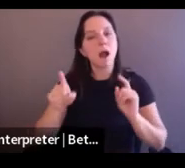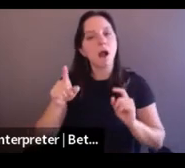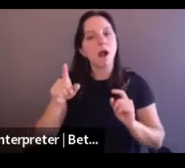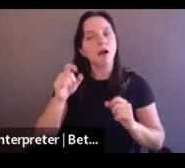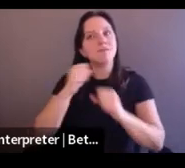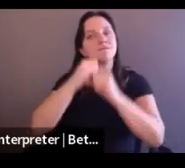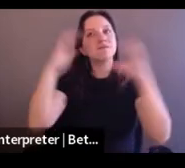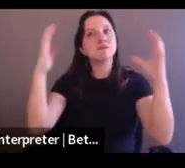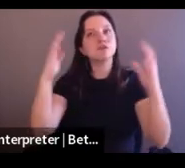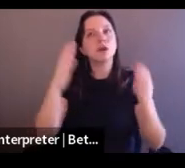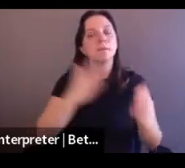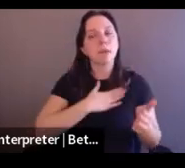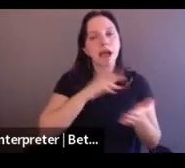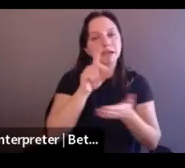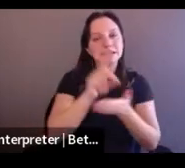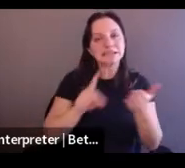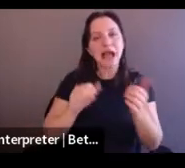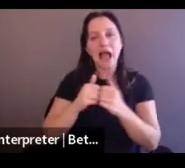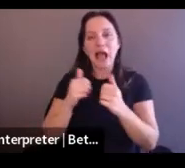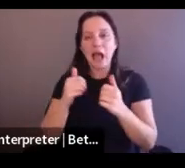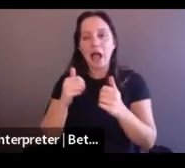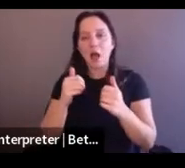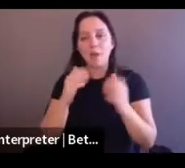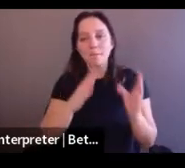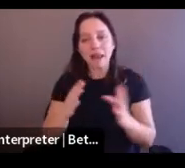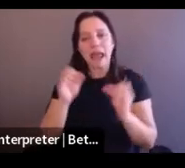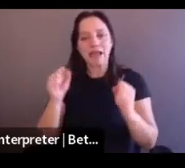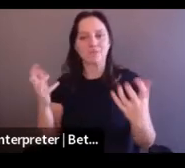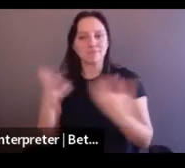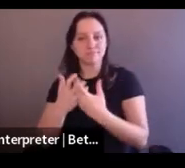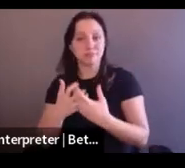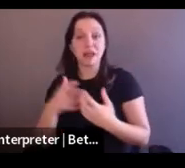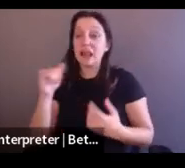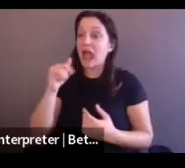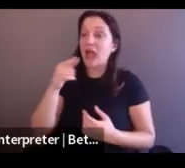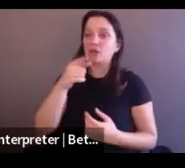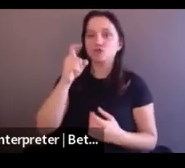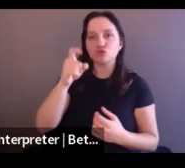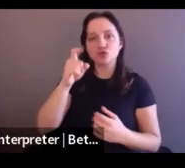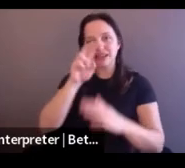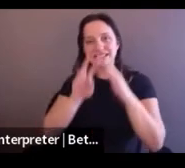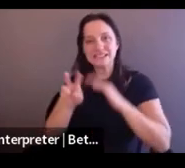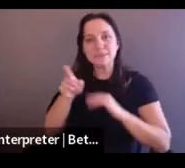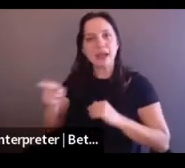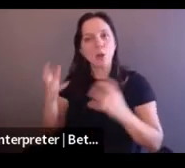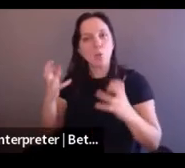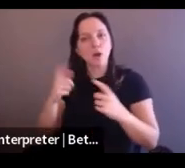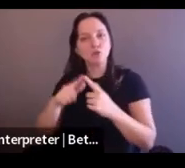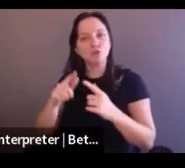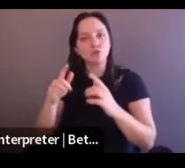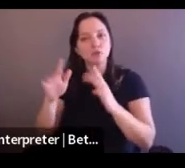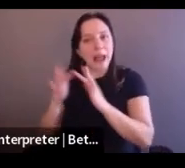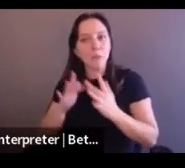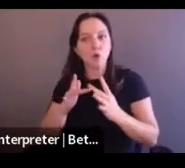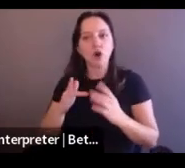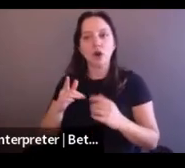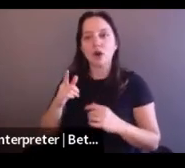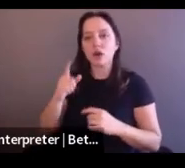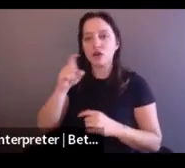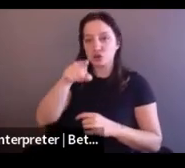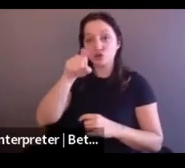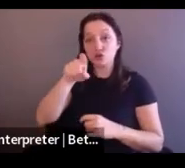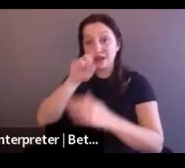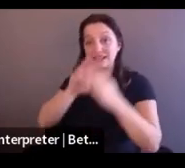So you want to make sure they get a chance to network. You want to make sure they understand the impact so they can feel good about that. You want to, you know, maybe they came on